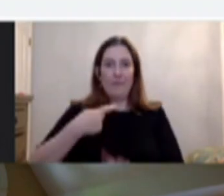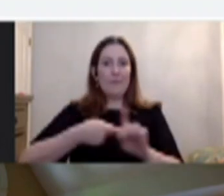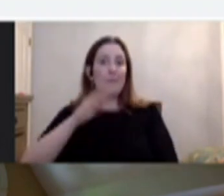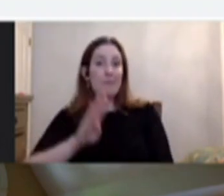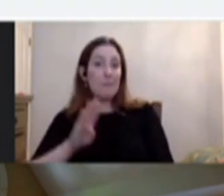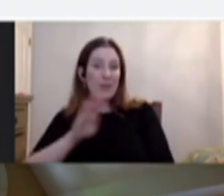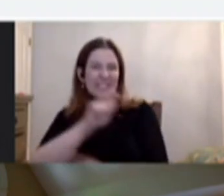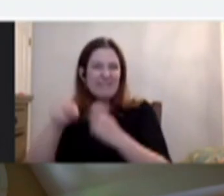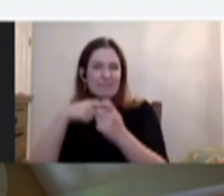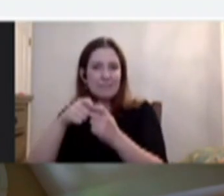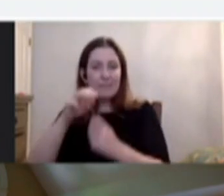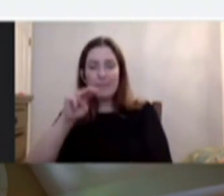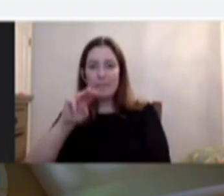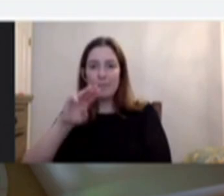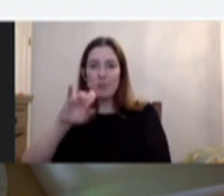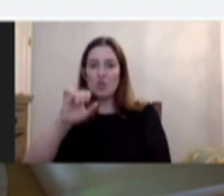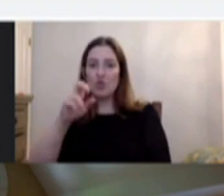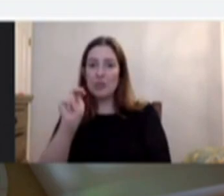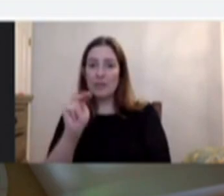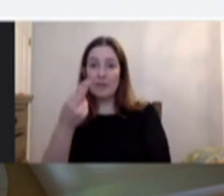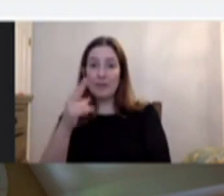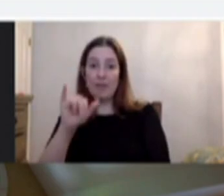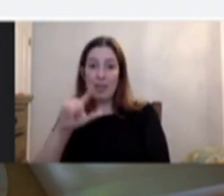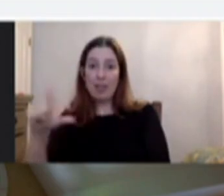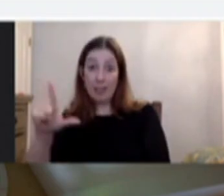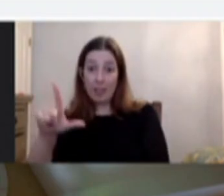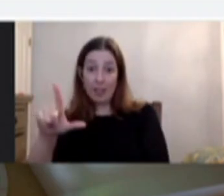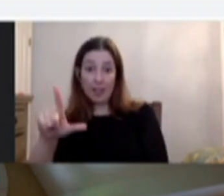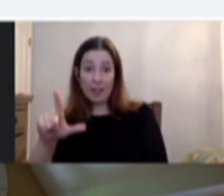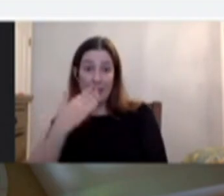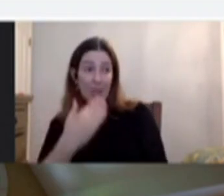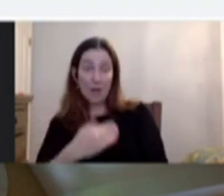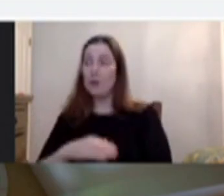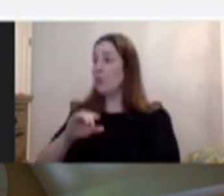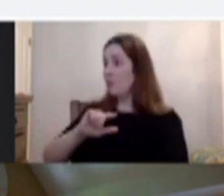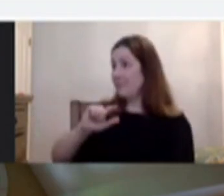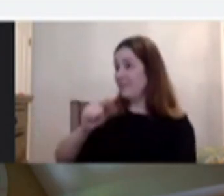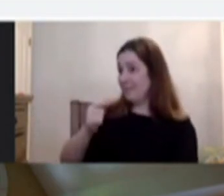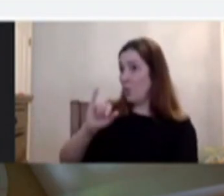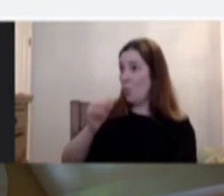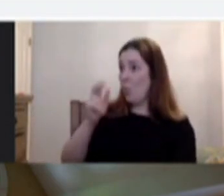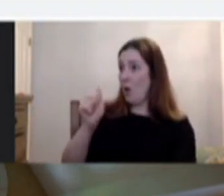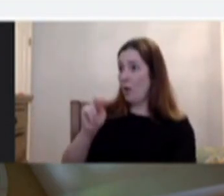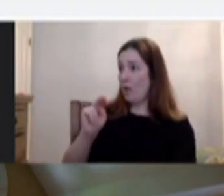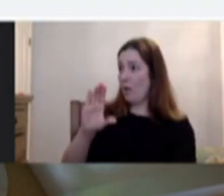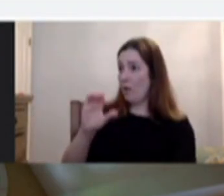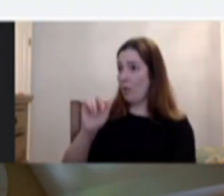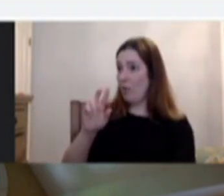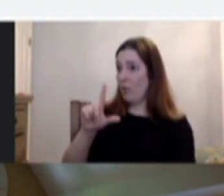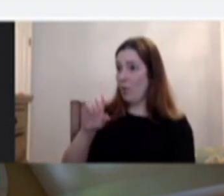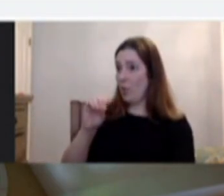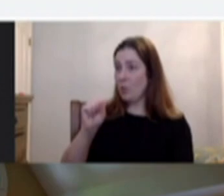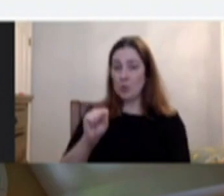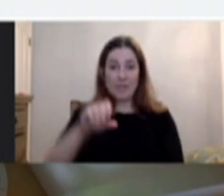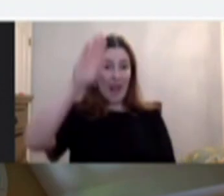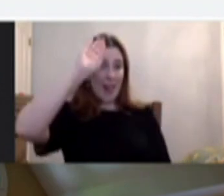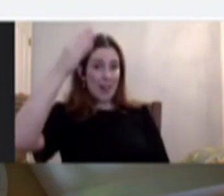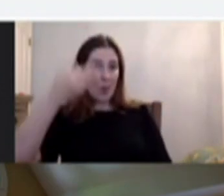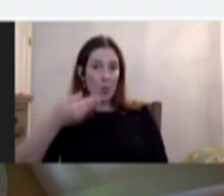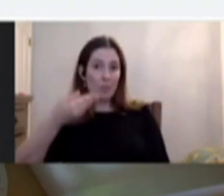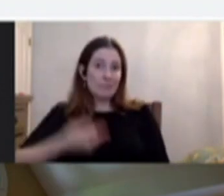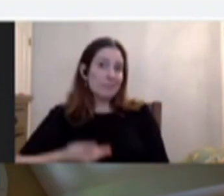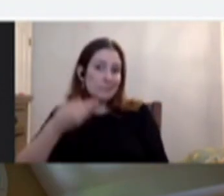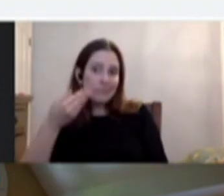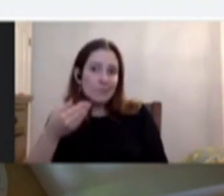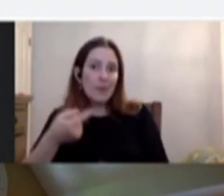you. And we have Juan Carlos. Hi, everyone. This is Juan Ramirez from Boston in the South